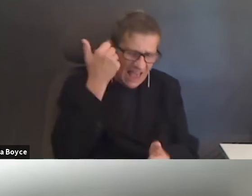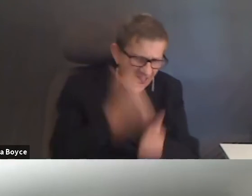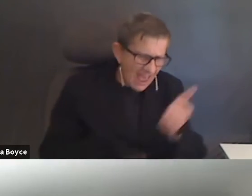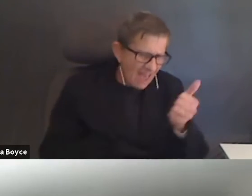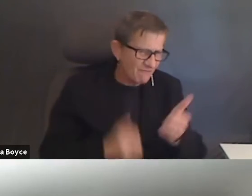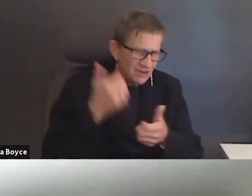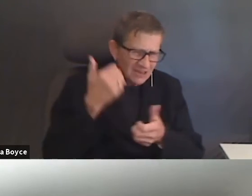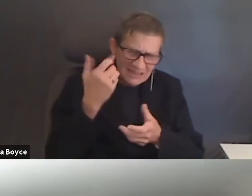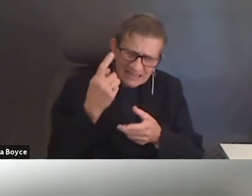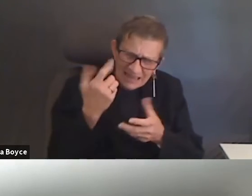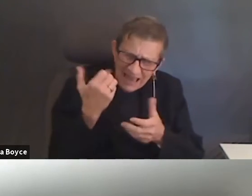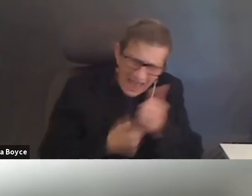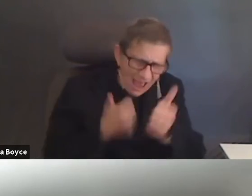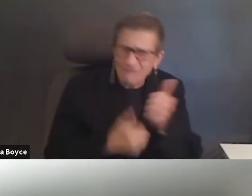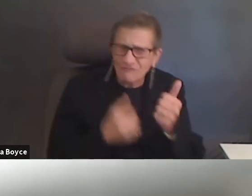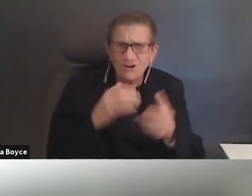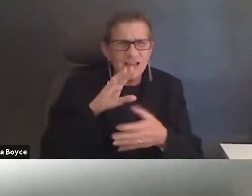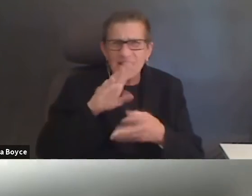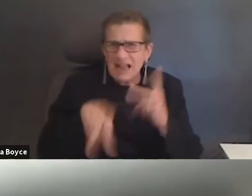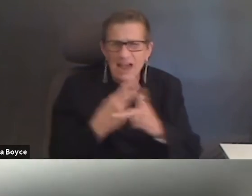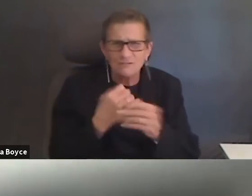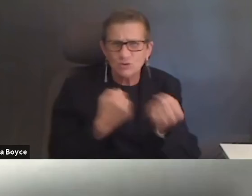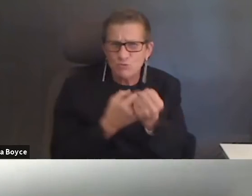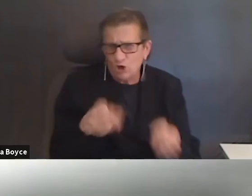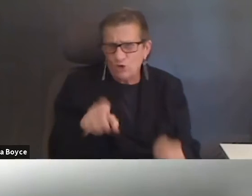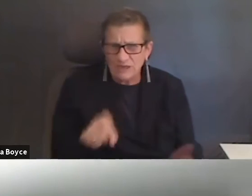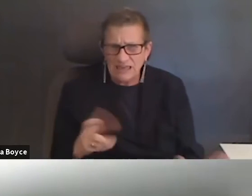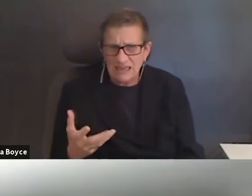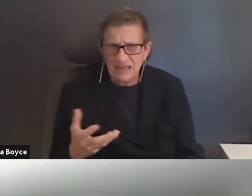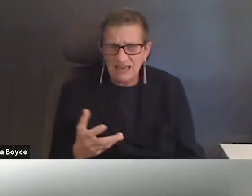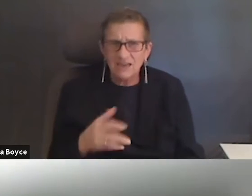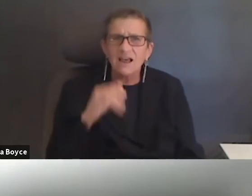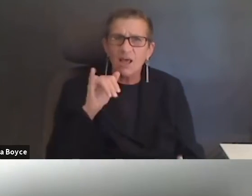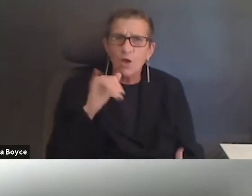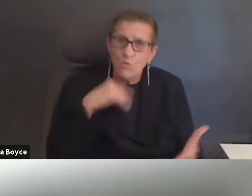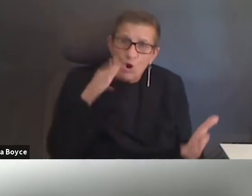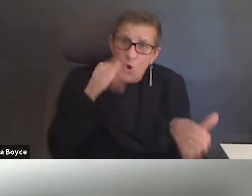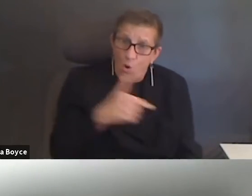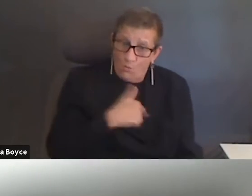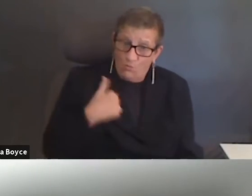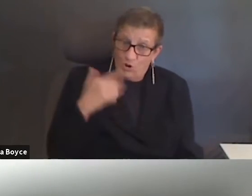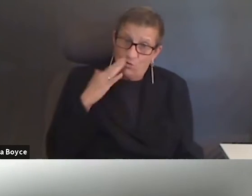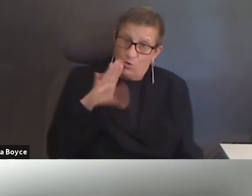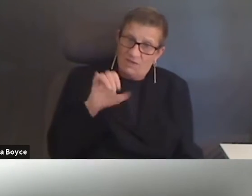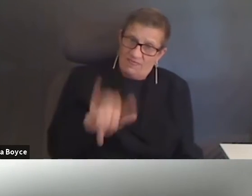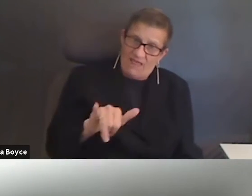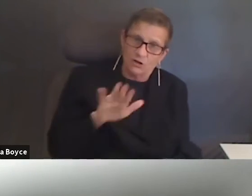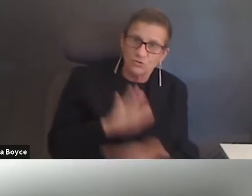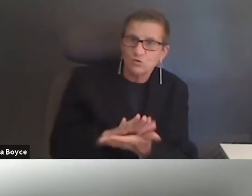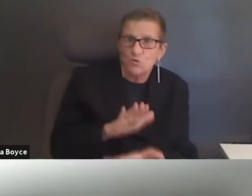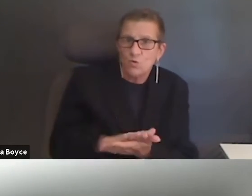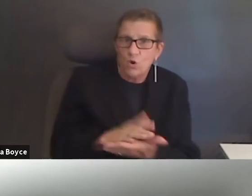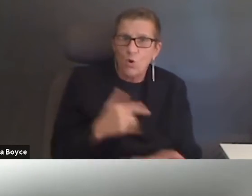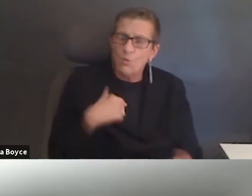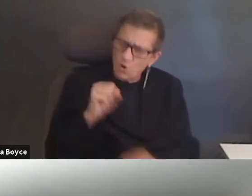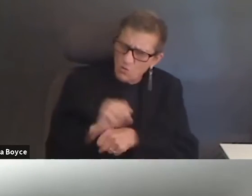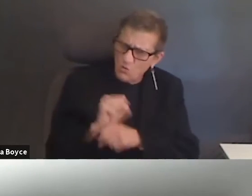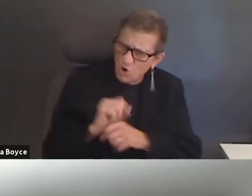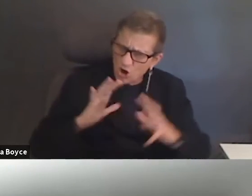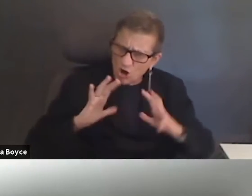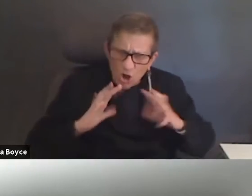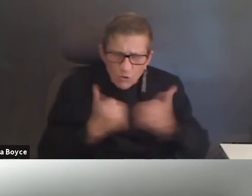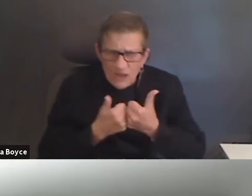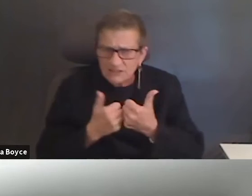they need. We're always hopeful that we will be that institution. We work to aggressively